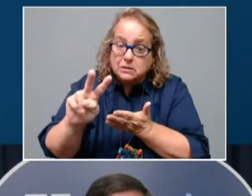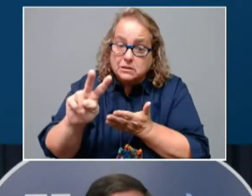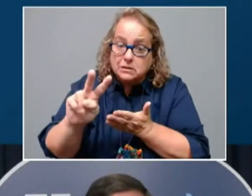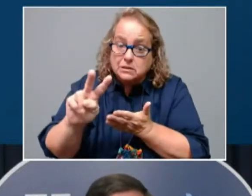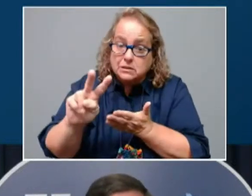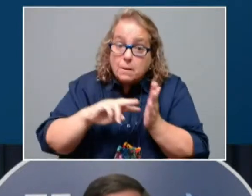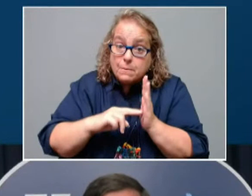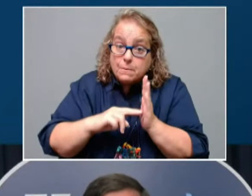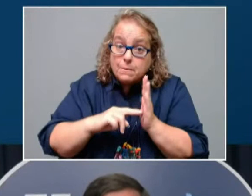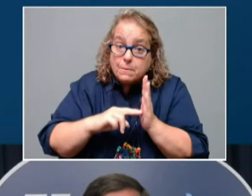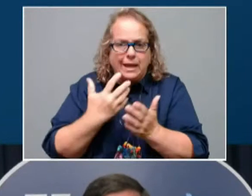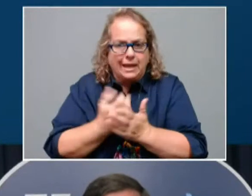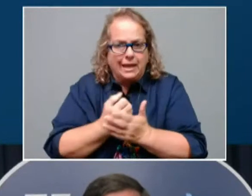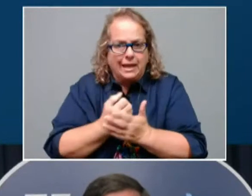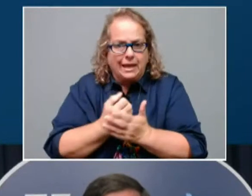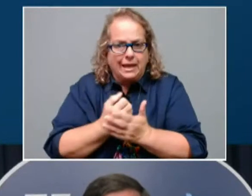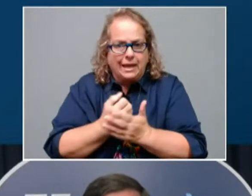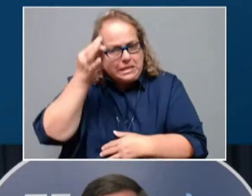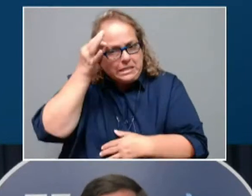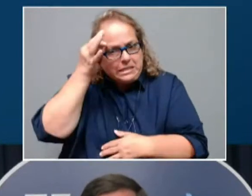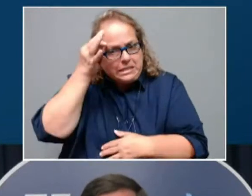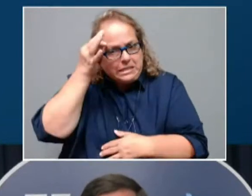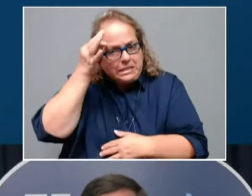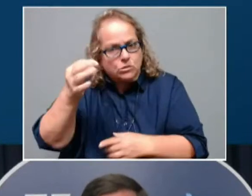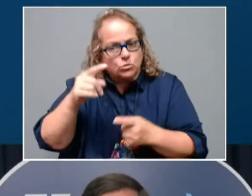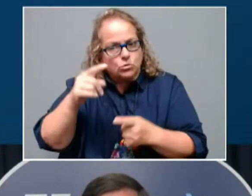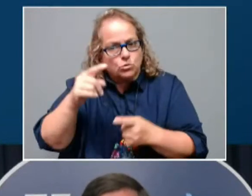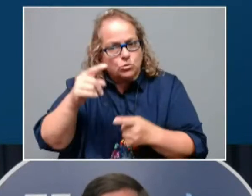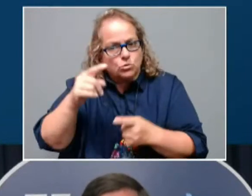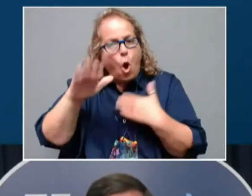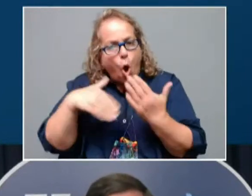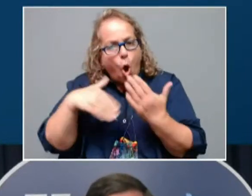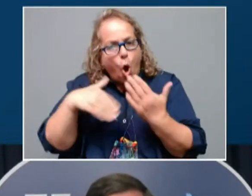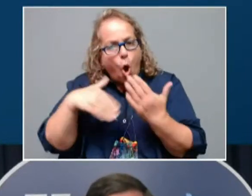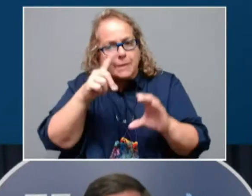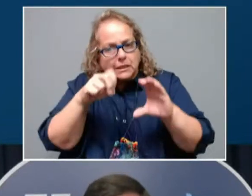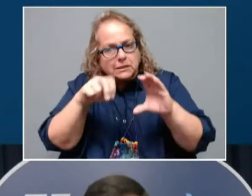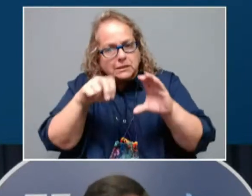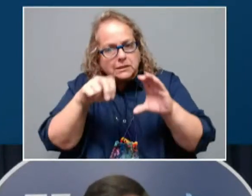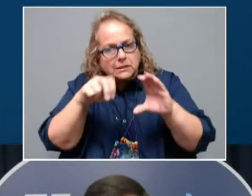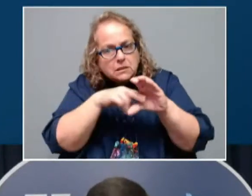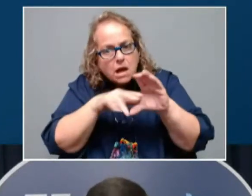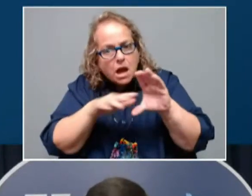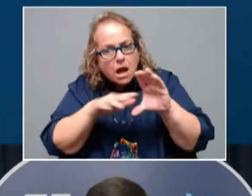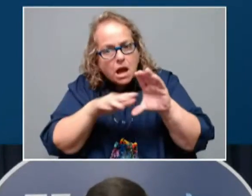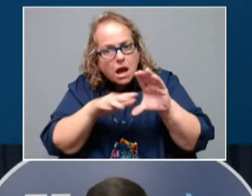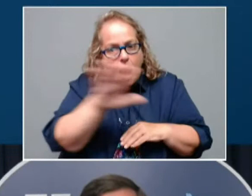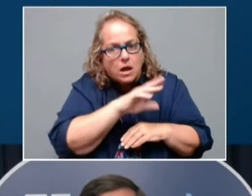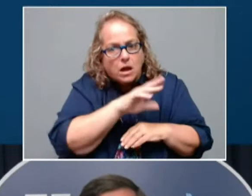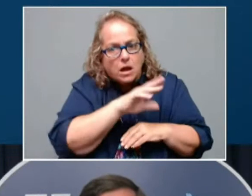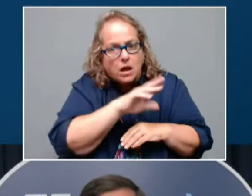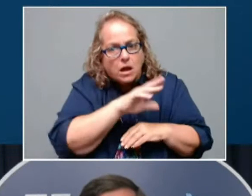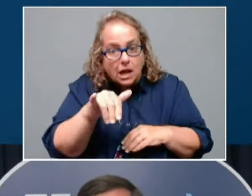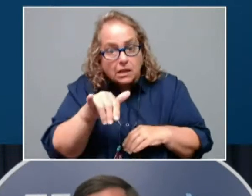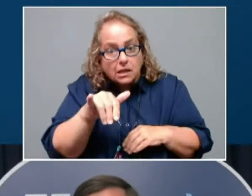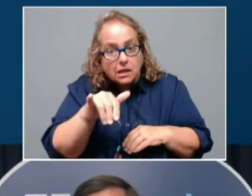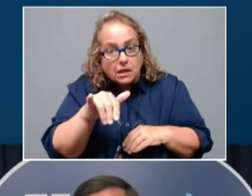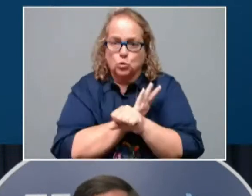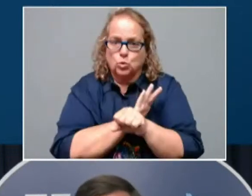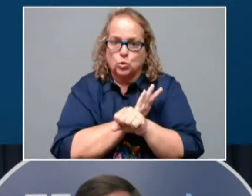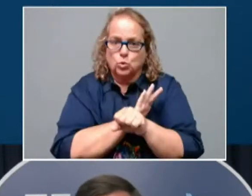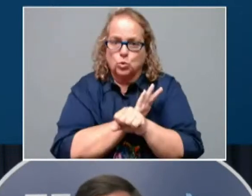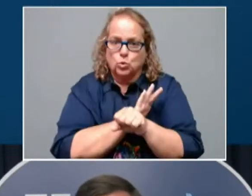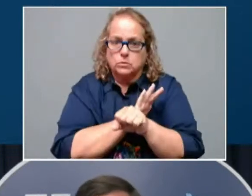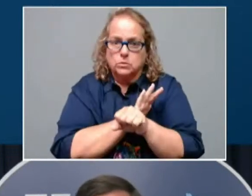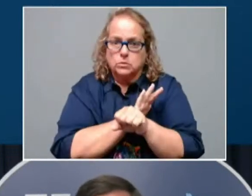really close to every single bed across the entire Commonwealth that we can staff being full. And we're going to have